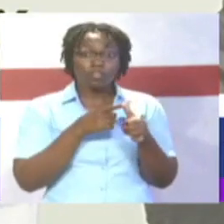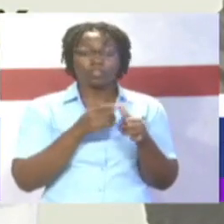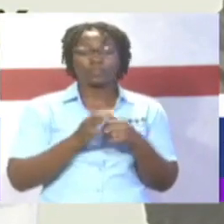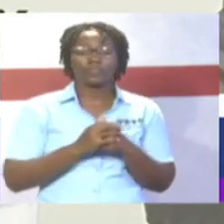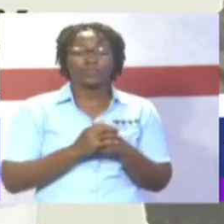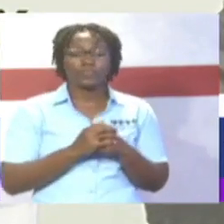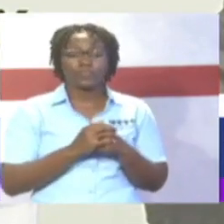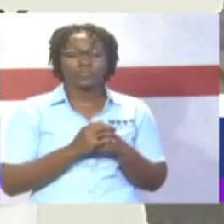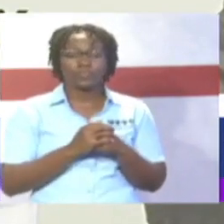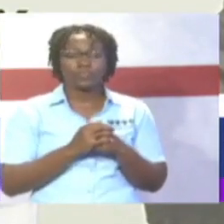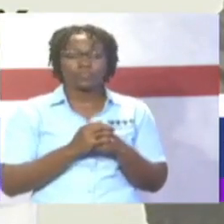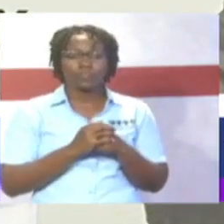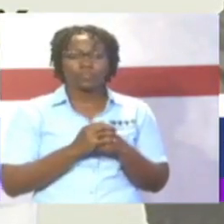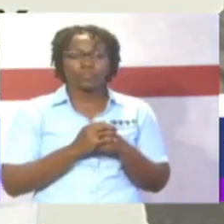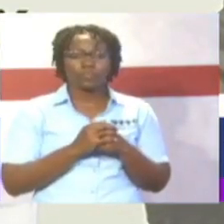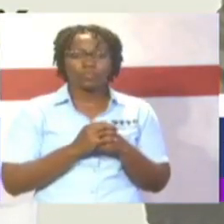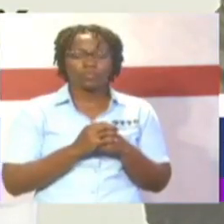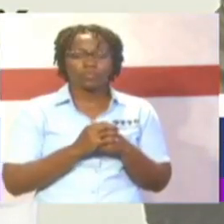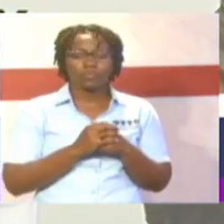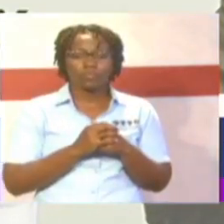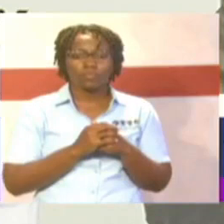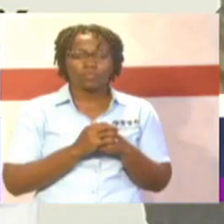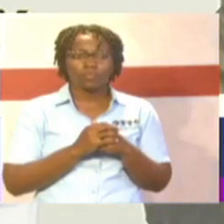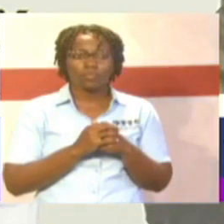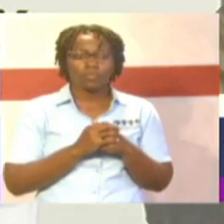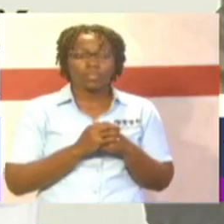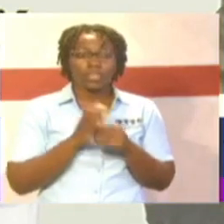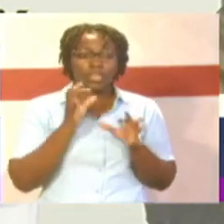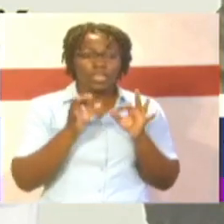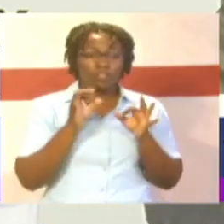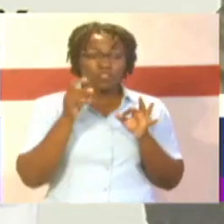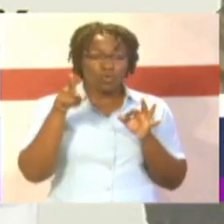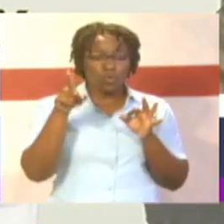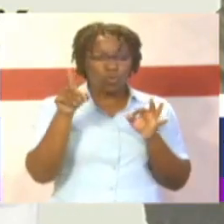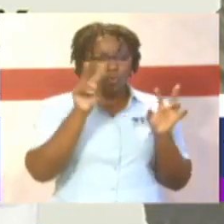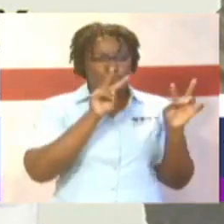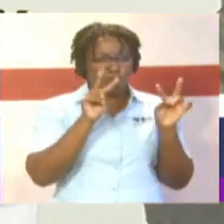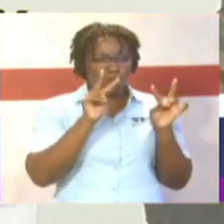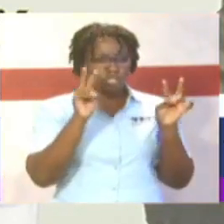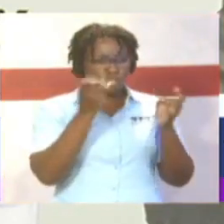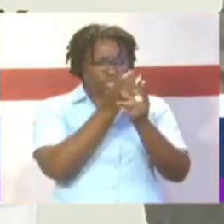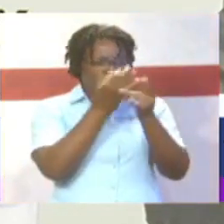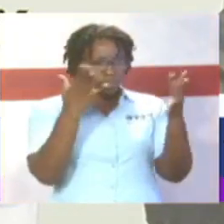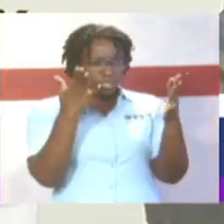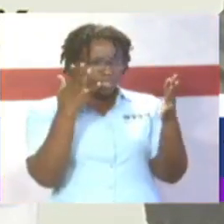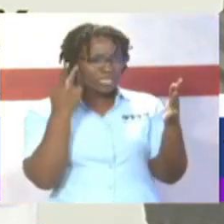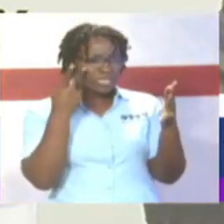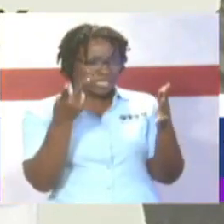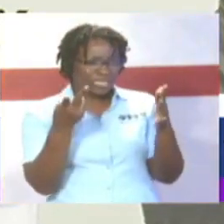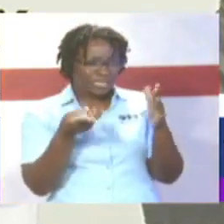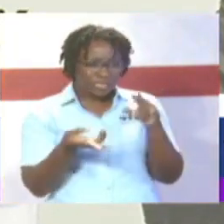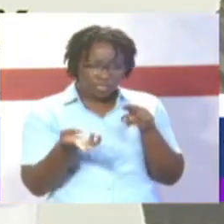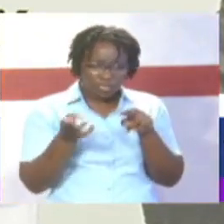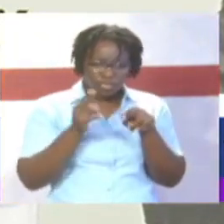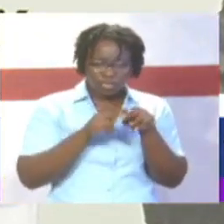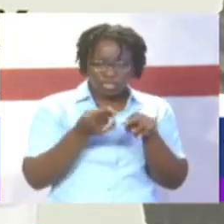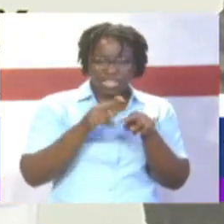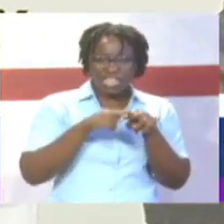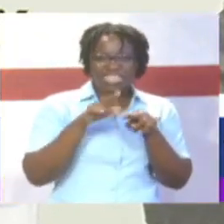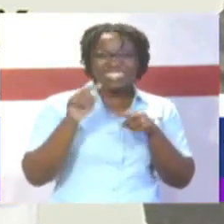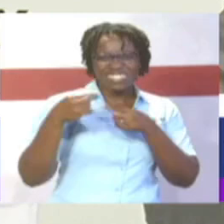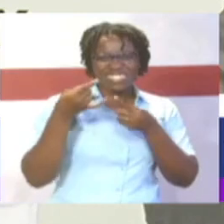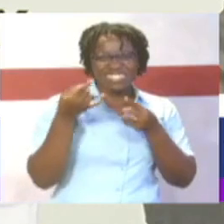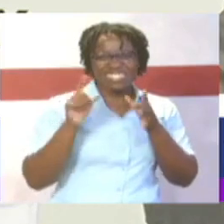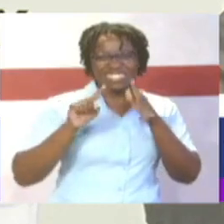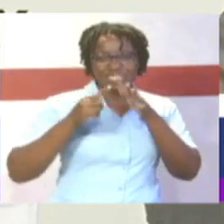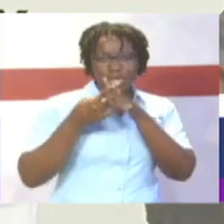this increase. And if you look at the actual data, you'd see that the gradual increase, we've actually been seeing since the start of October, which